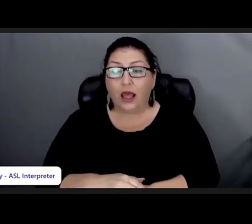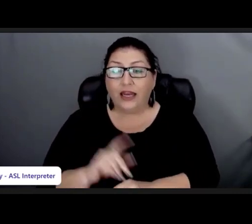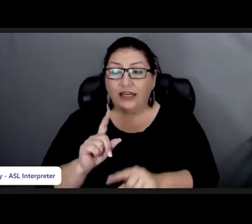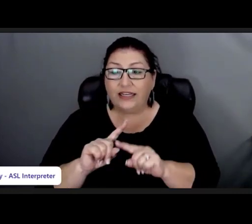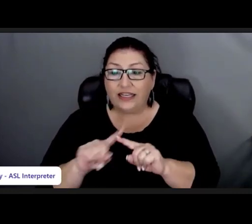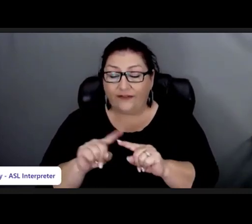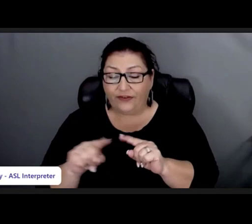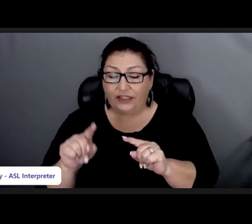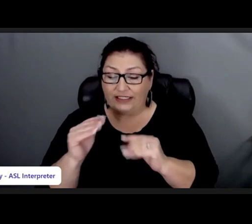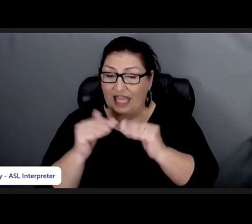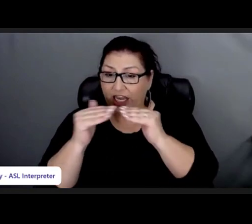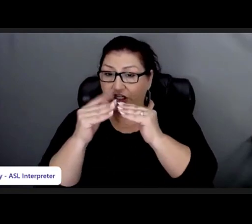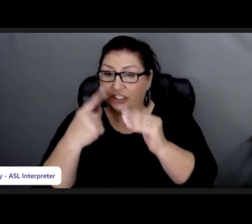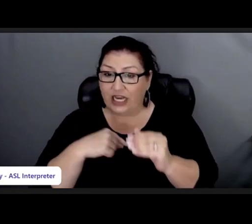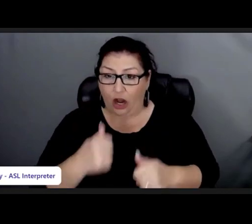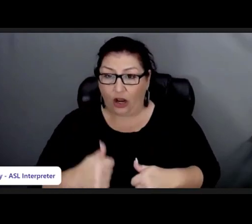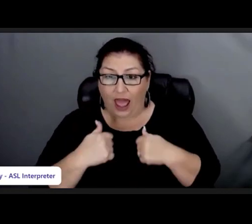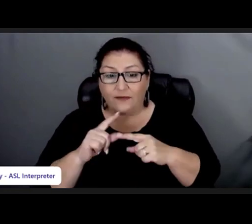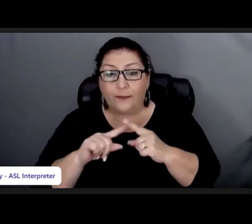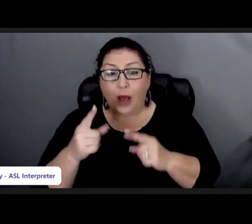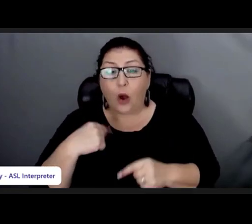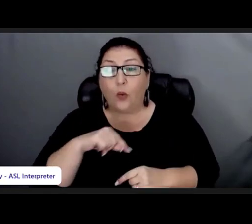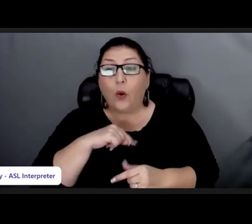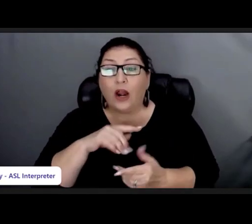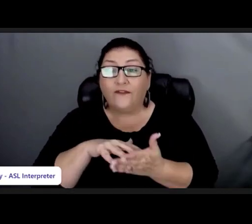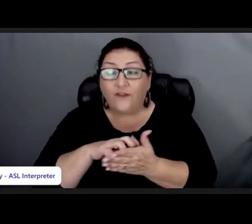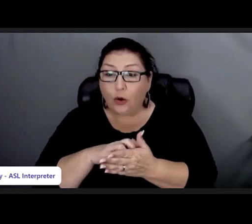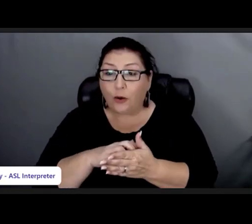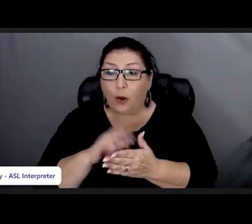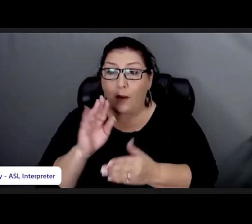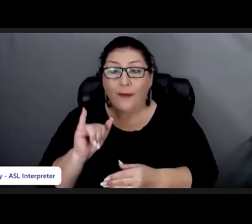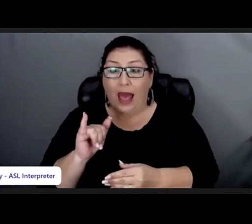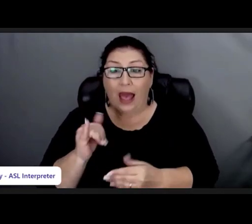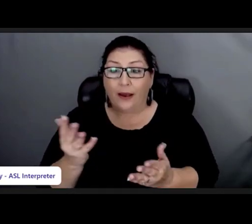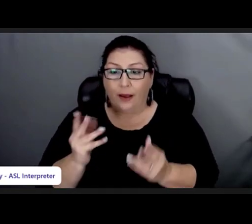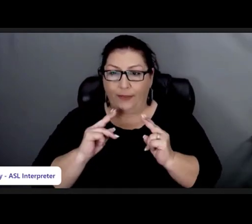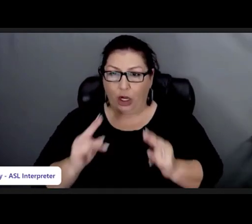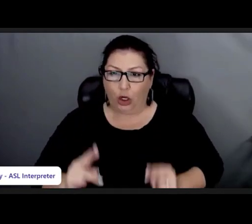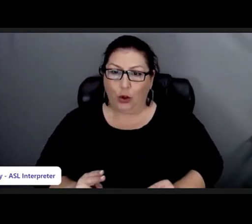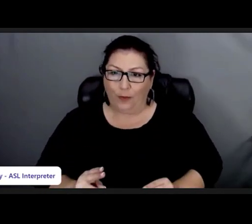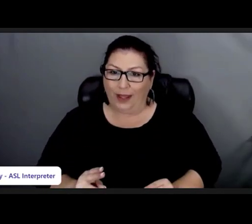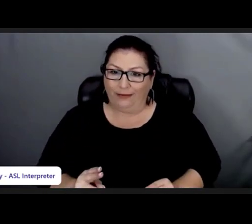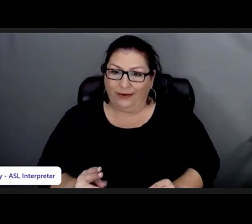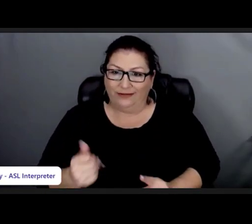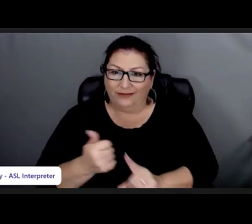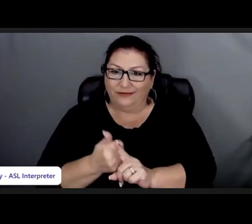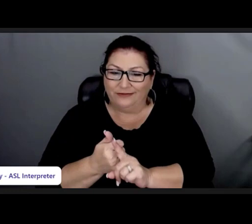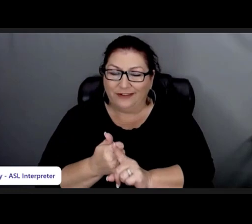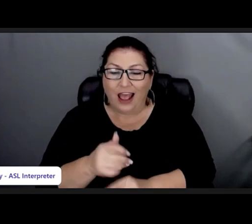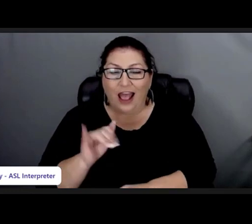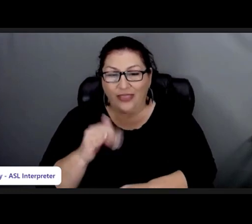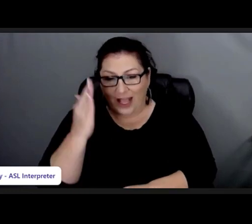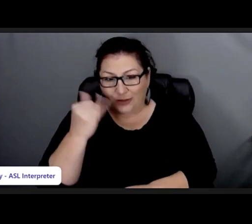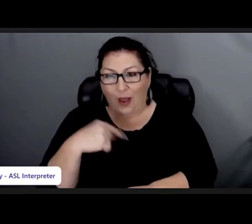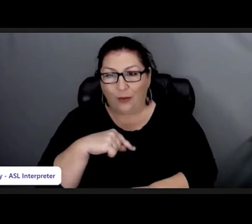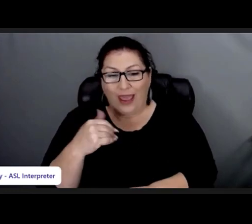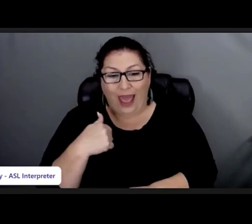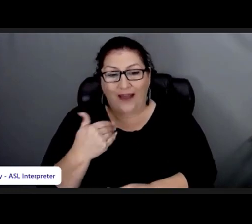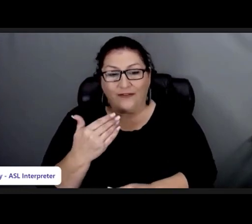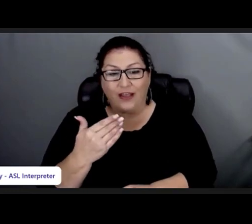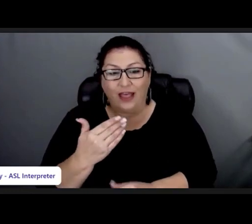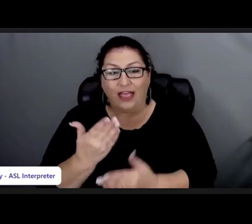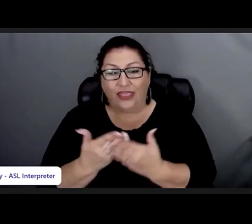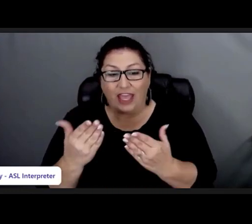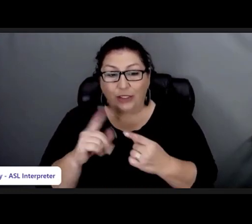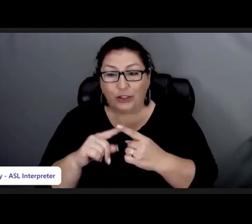are inherently vulnerable by being humans. And that is why we have homes and things to protect us.